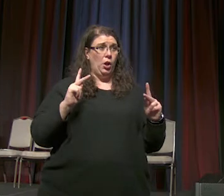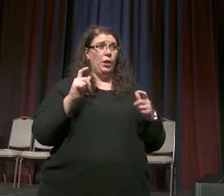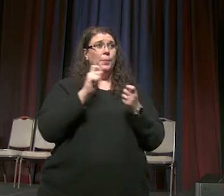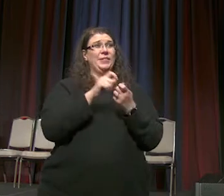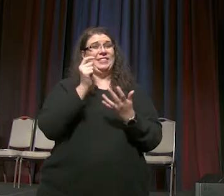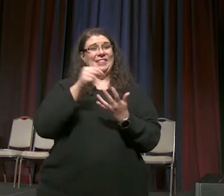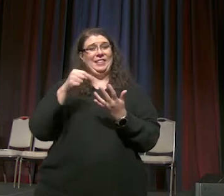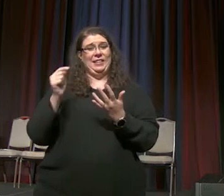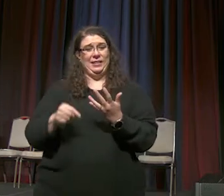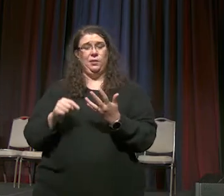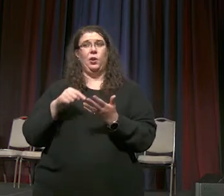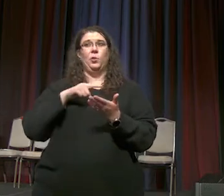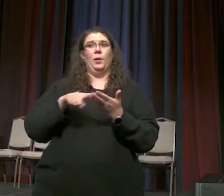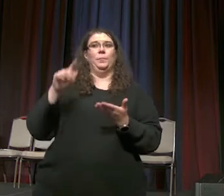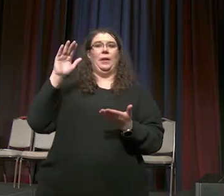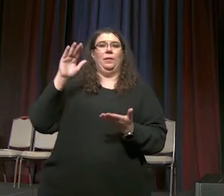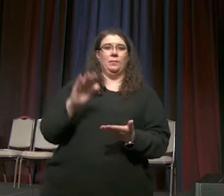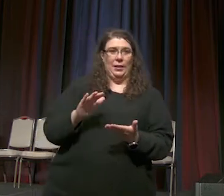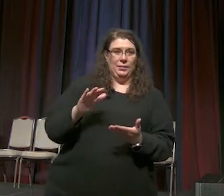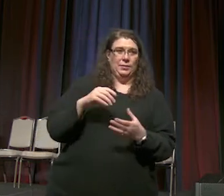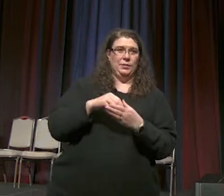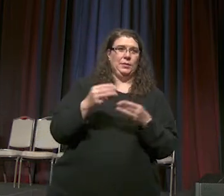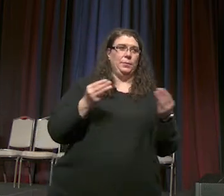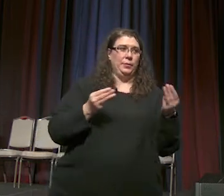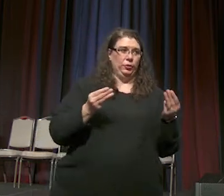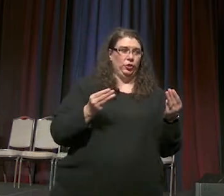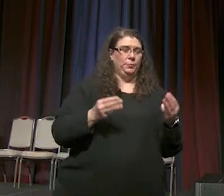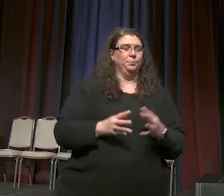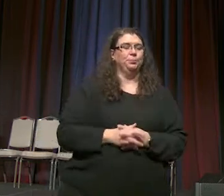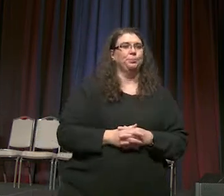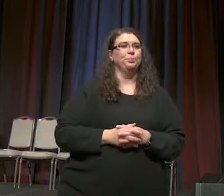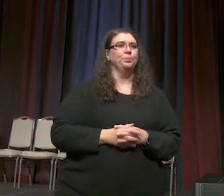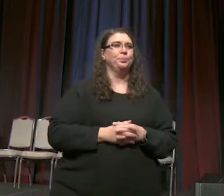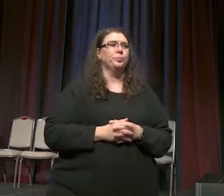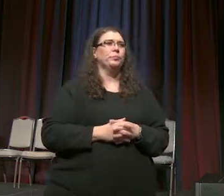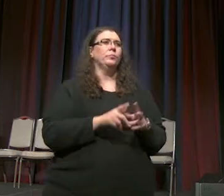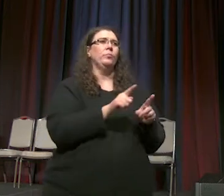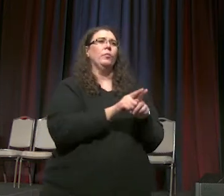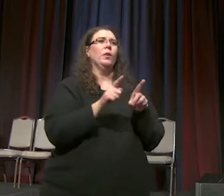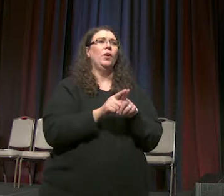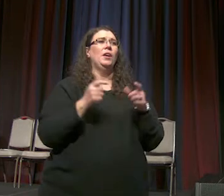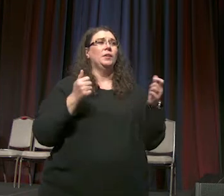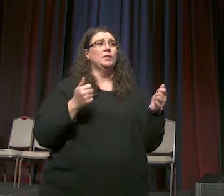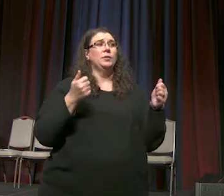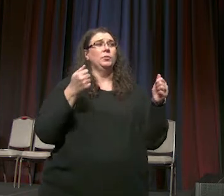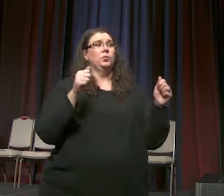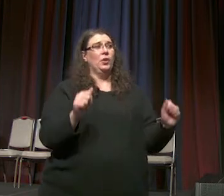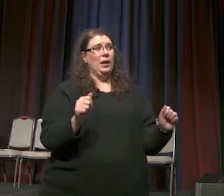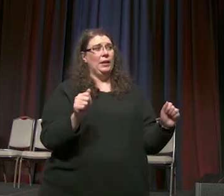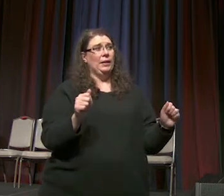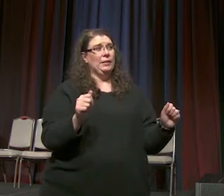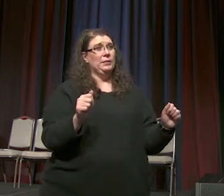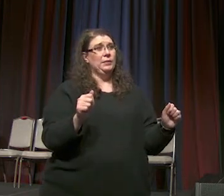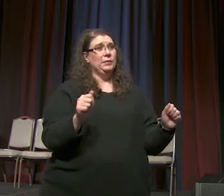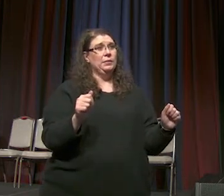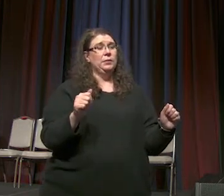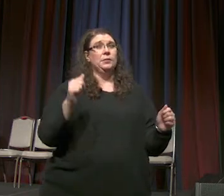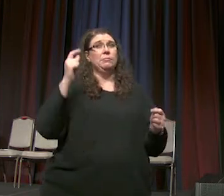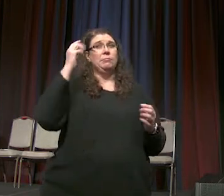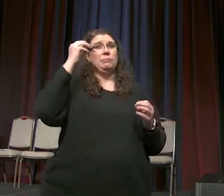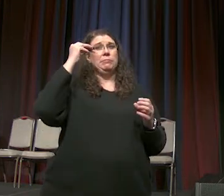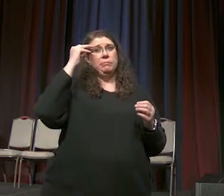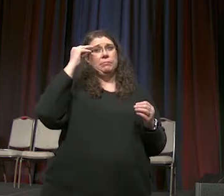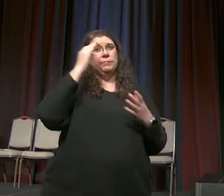that are lower paid in ministry. We've also tried to think about